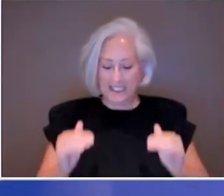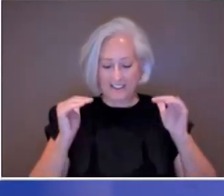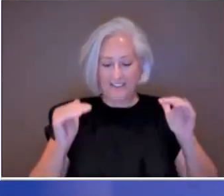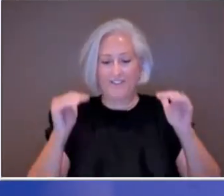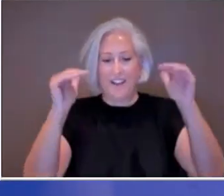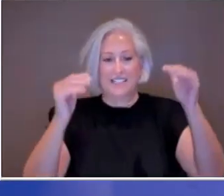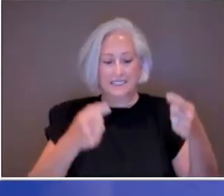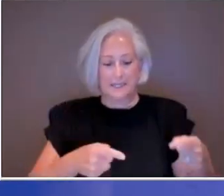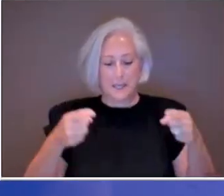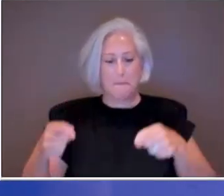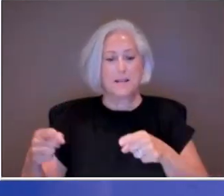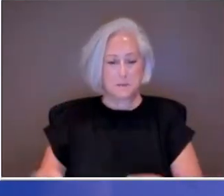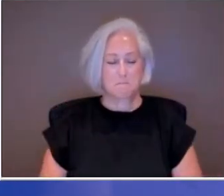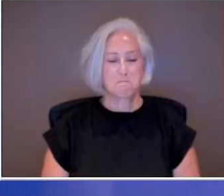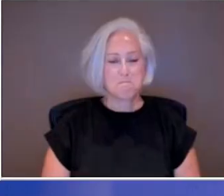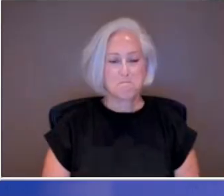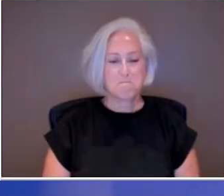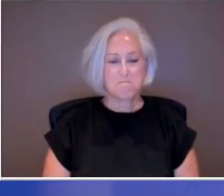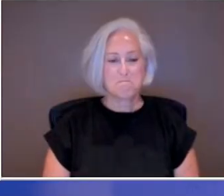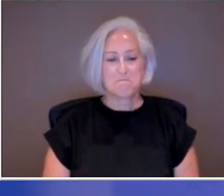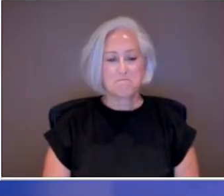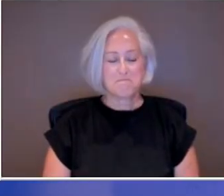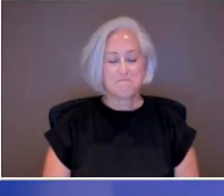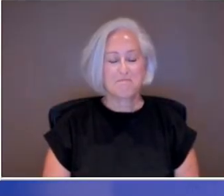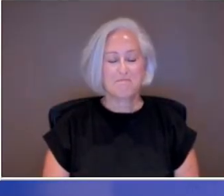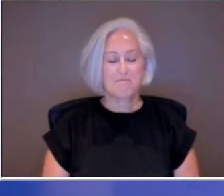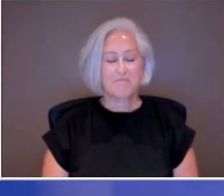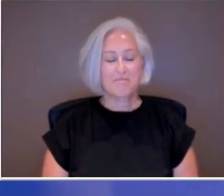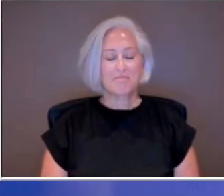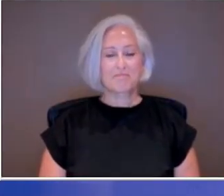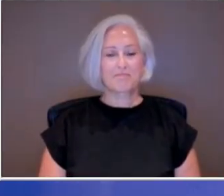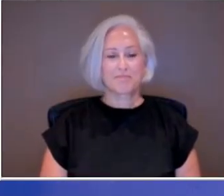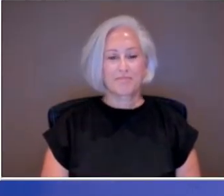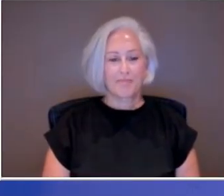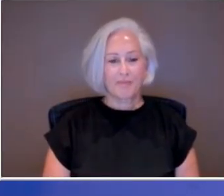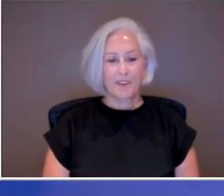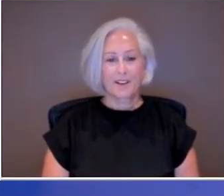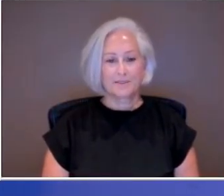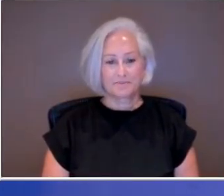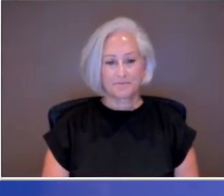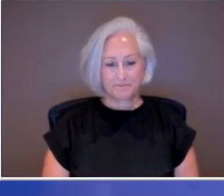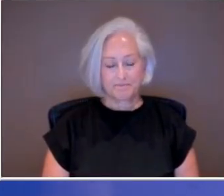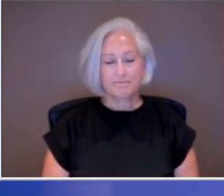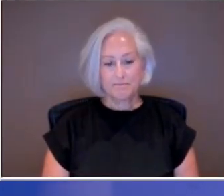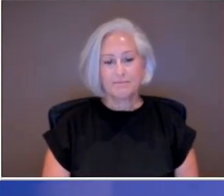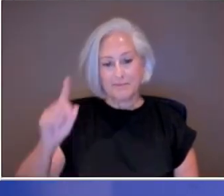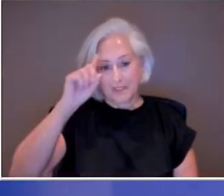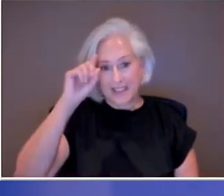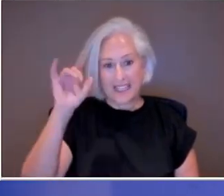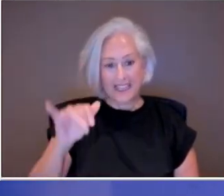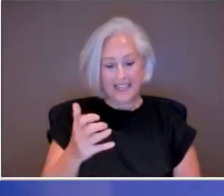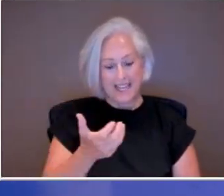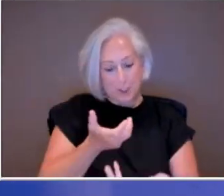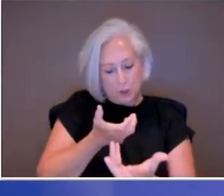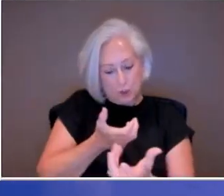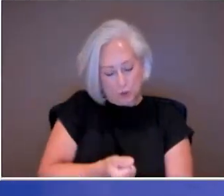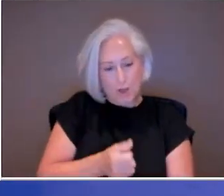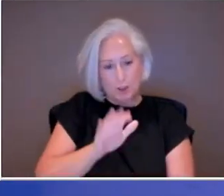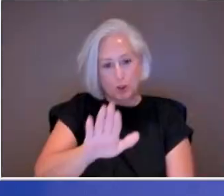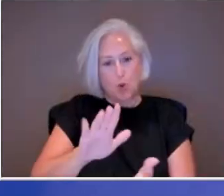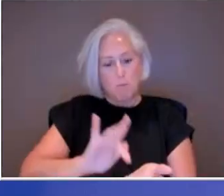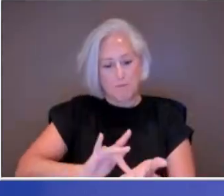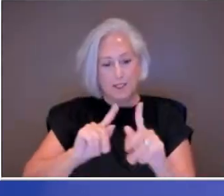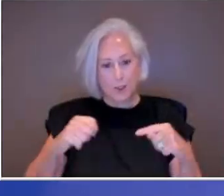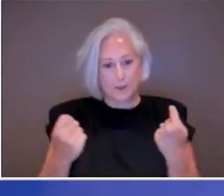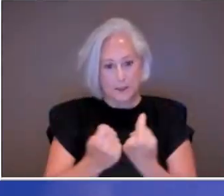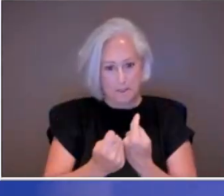And also just that, I think trusting your team, it also